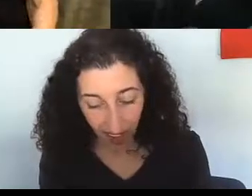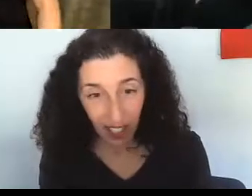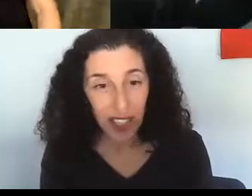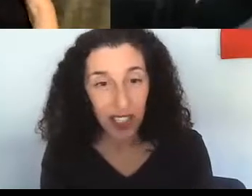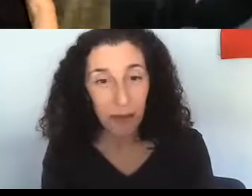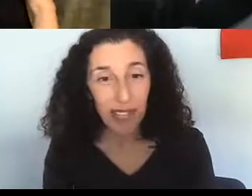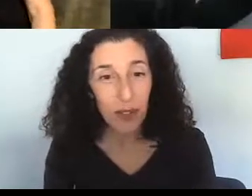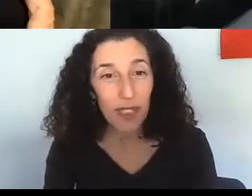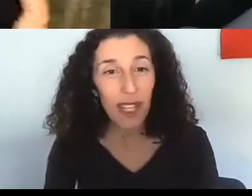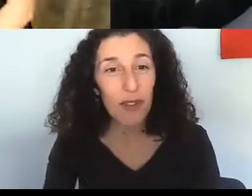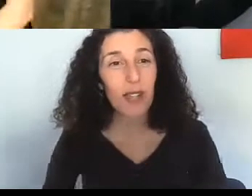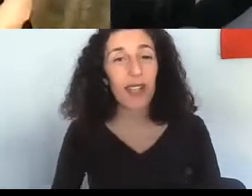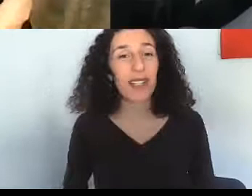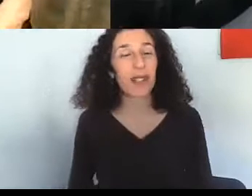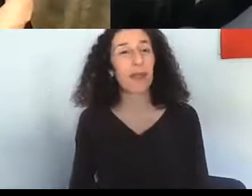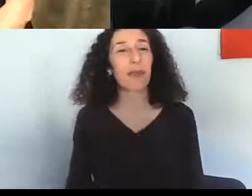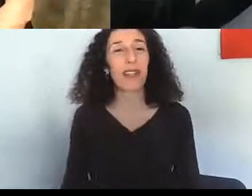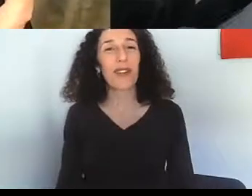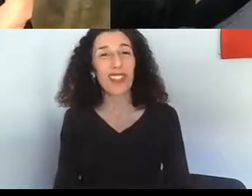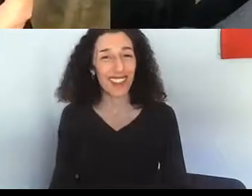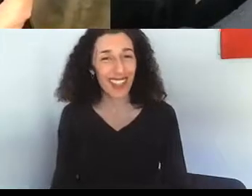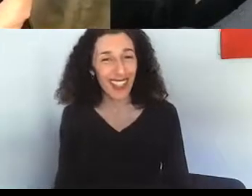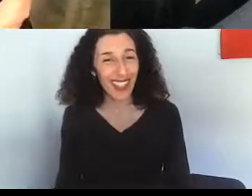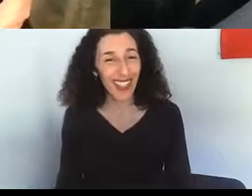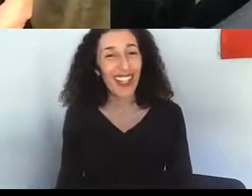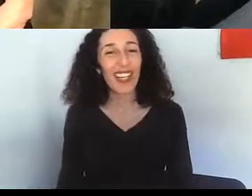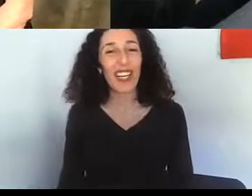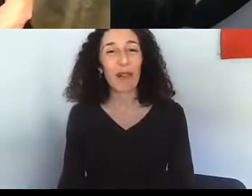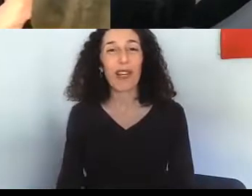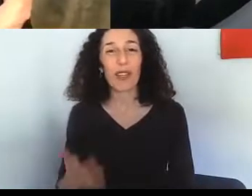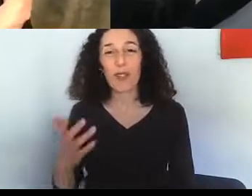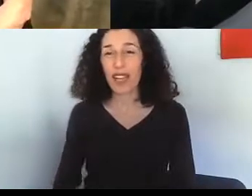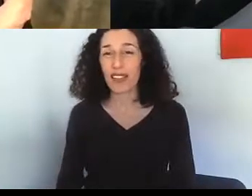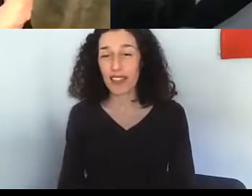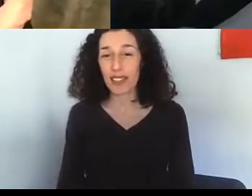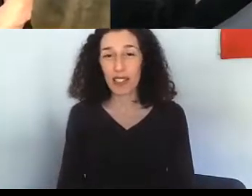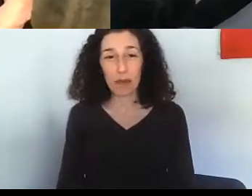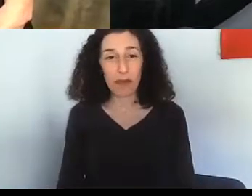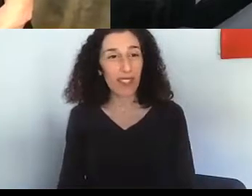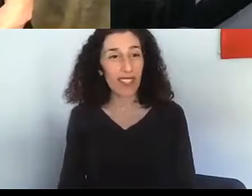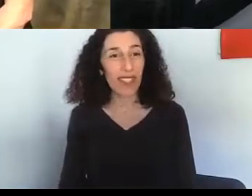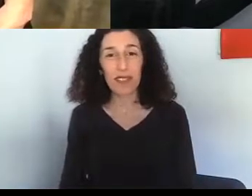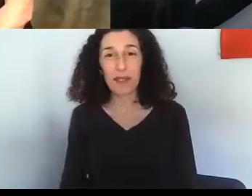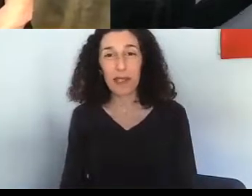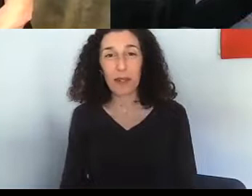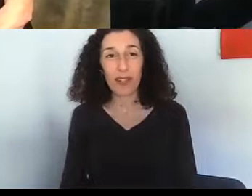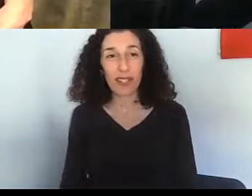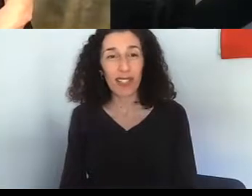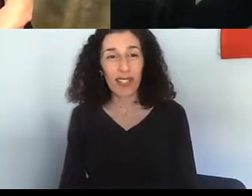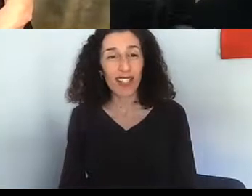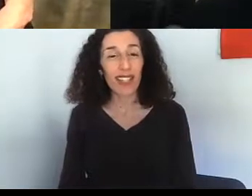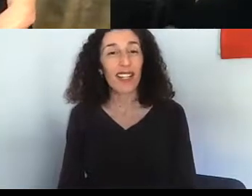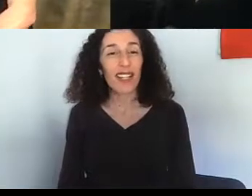asking. Actually, plain old Andrea. Andrea, thank you. Thank you. And the other ASL interpreter. Nice to meet you